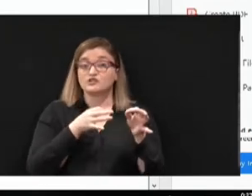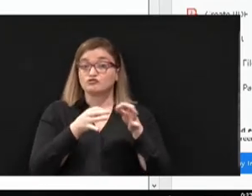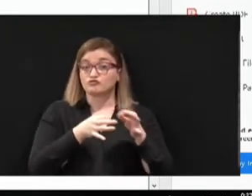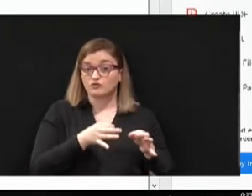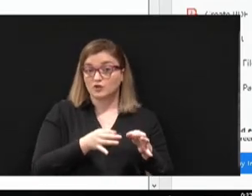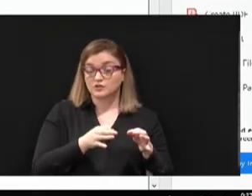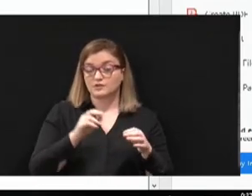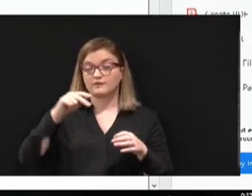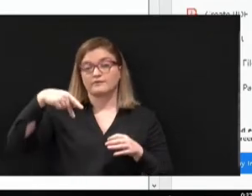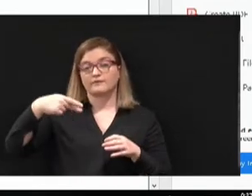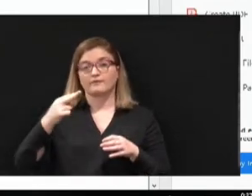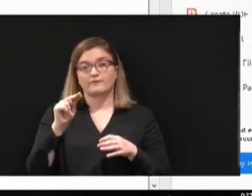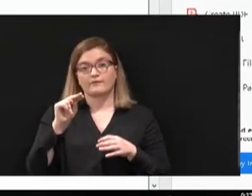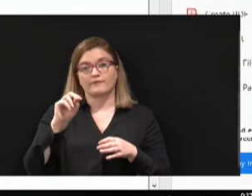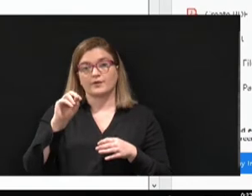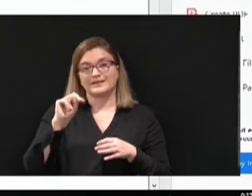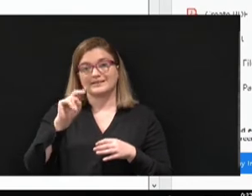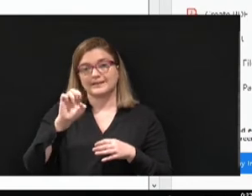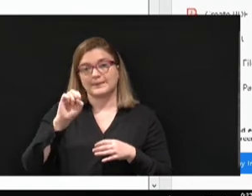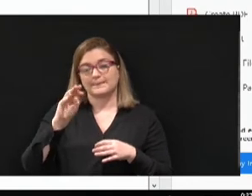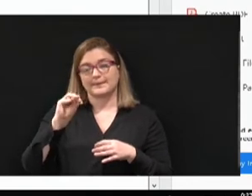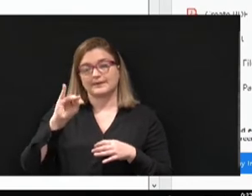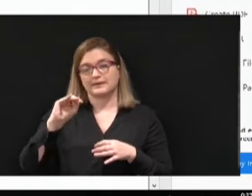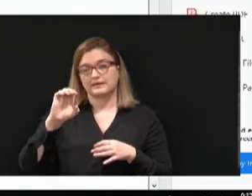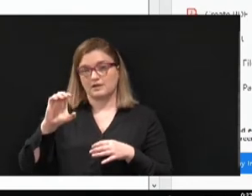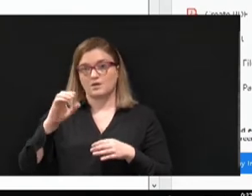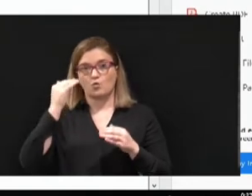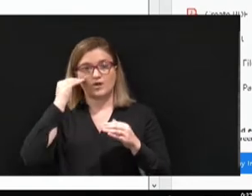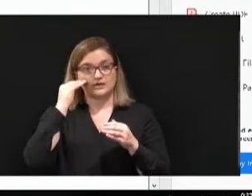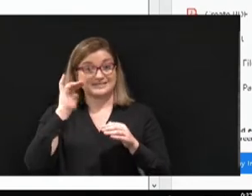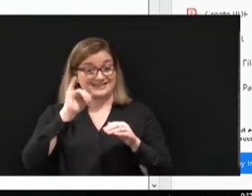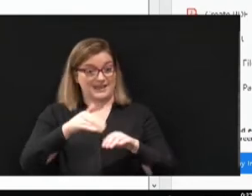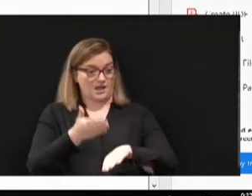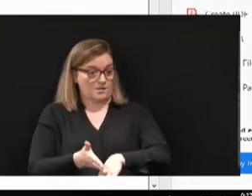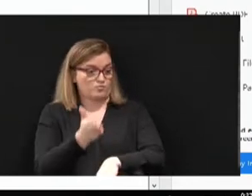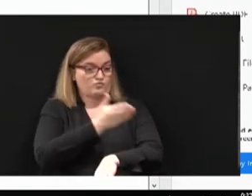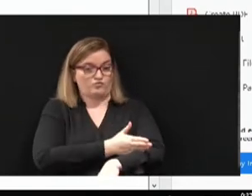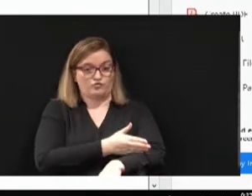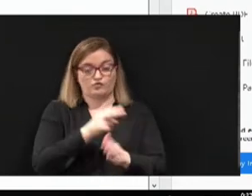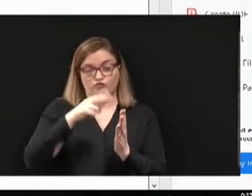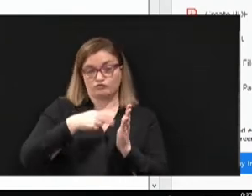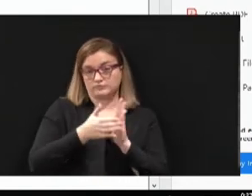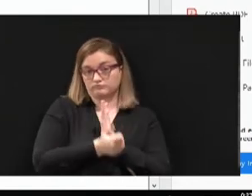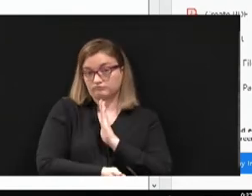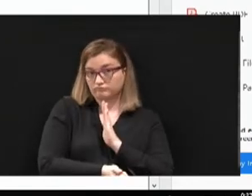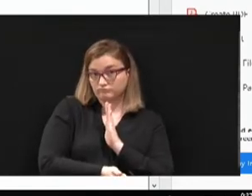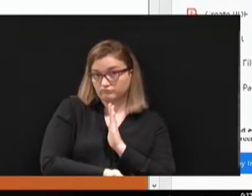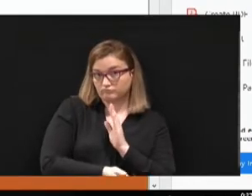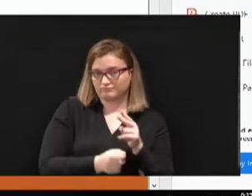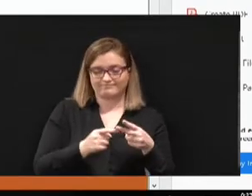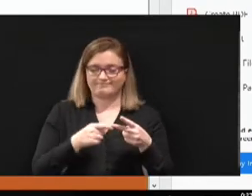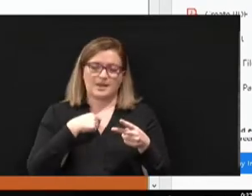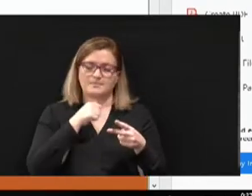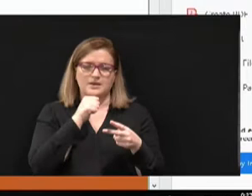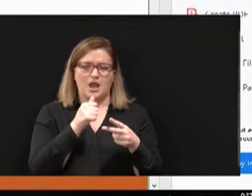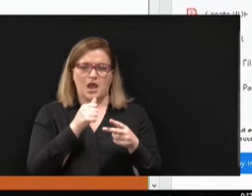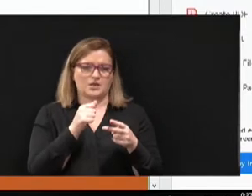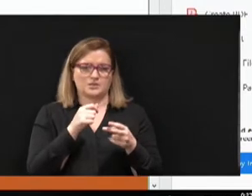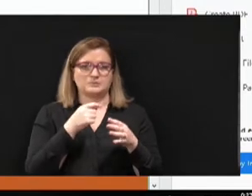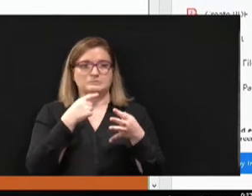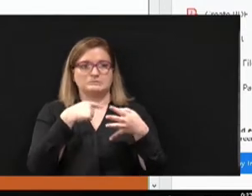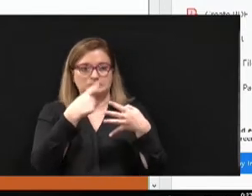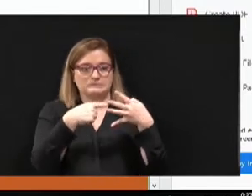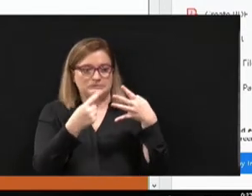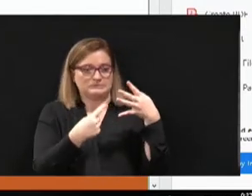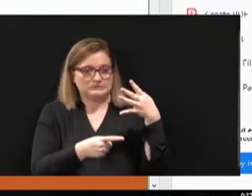awareness improve reading? I'm not going to go over every one of these particular questions, but what they